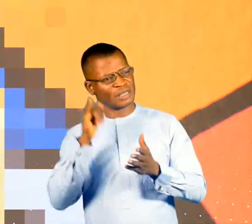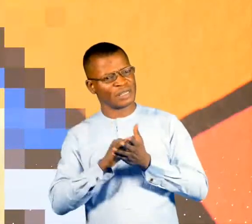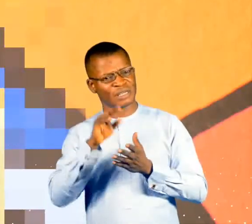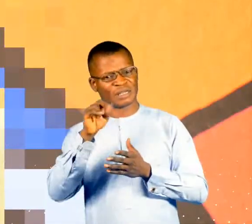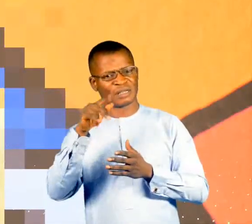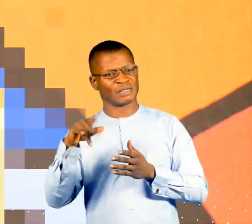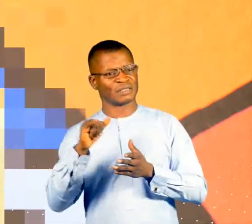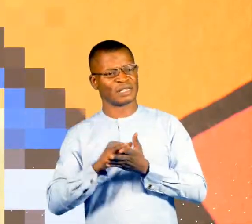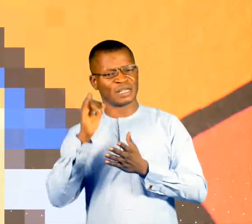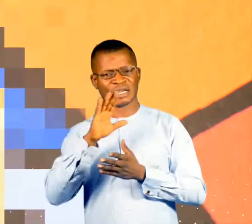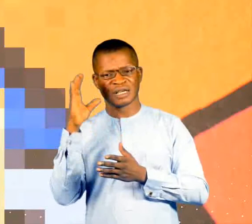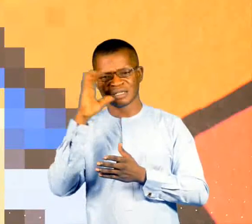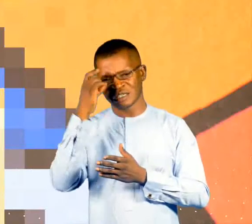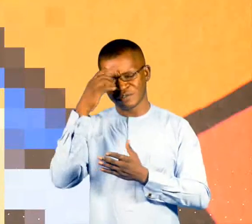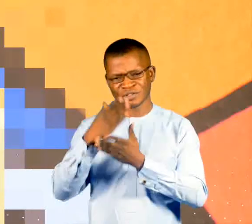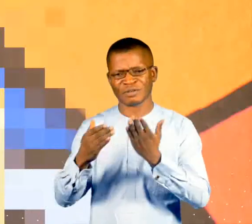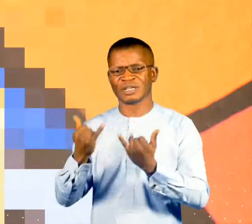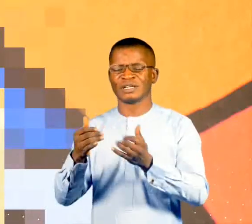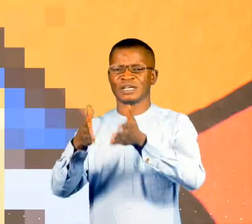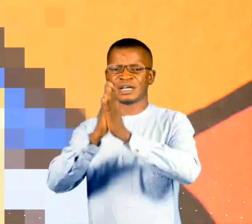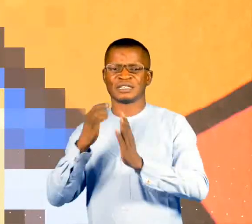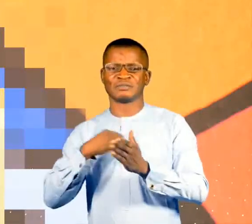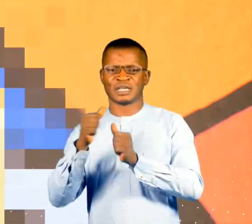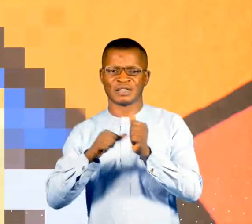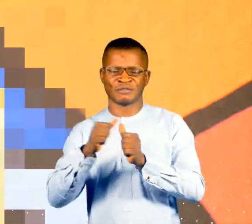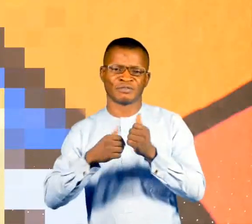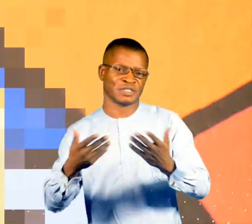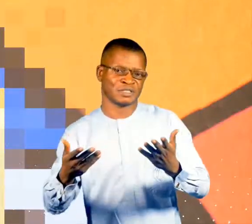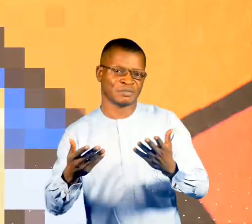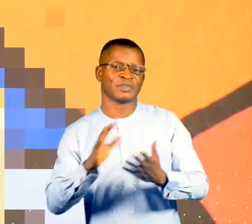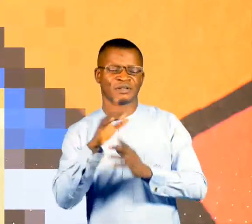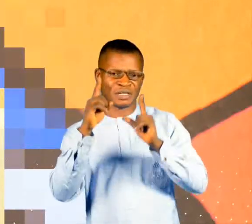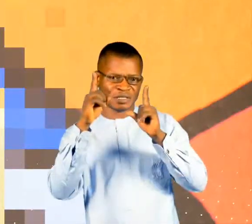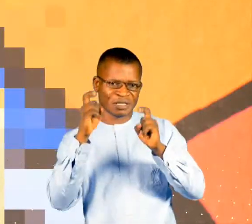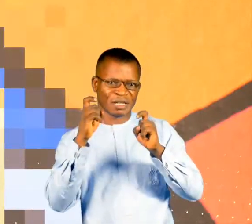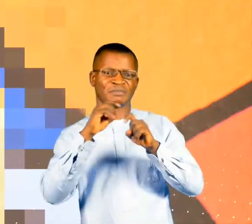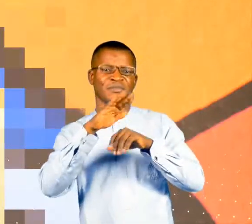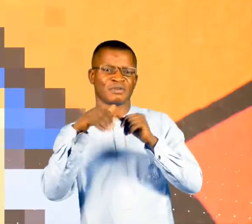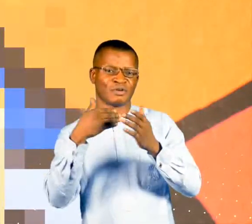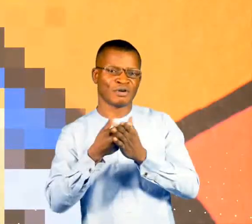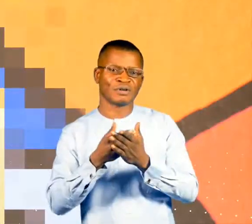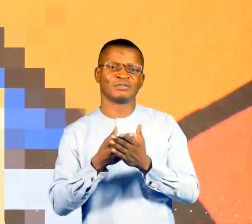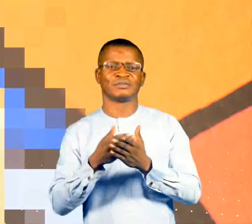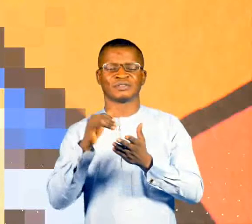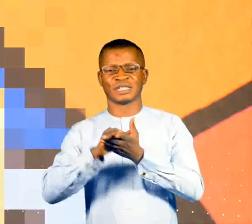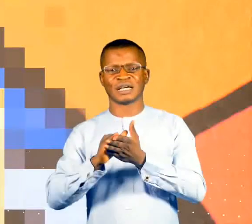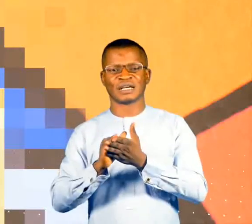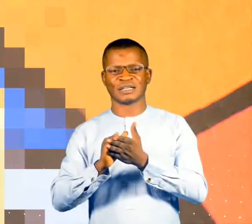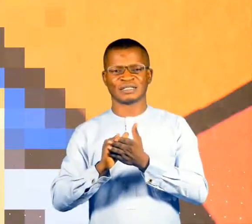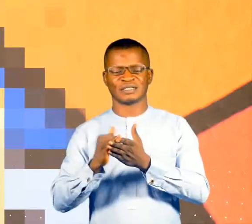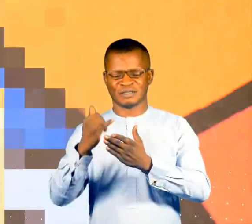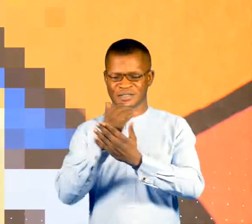I just enter inside to drop my bag. That is when I hear that they are looking for someone. So they now ask me everything. They